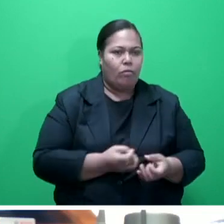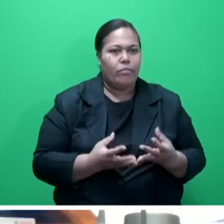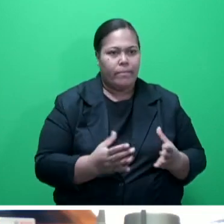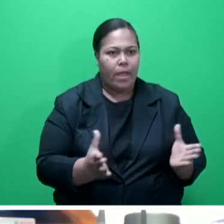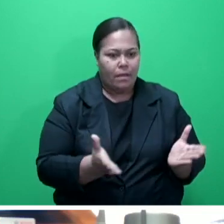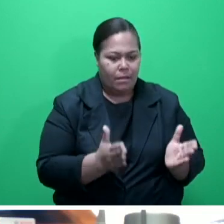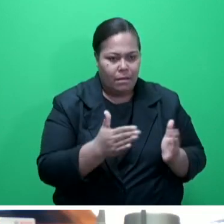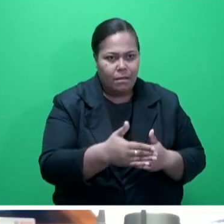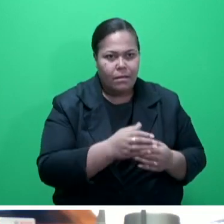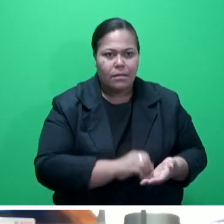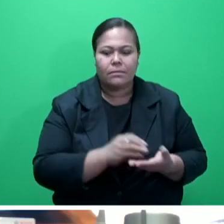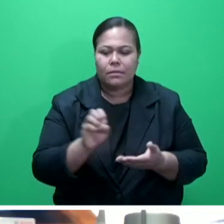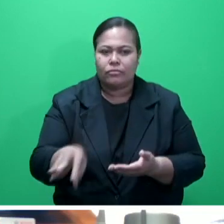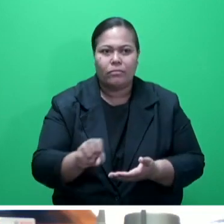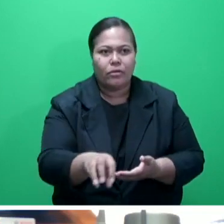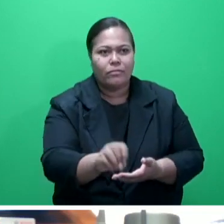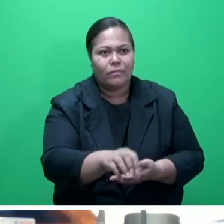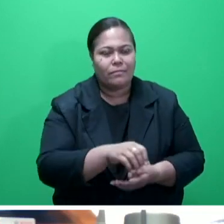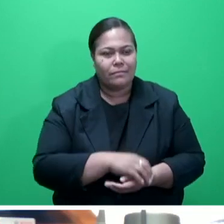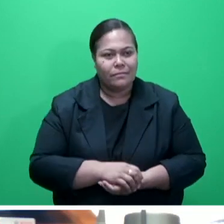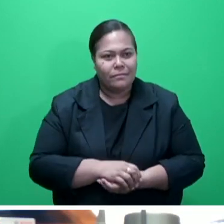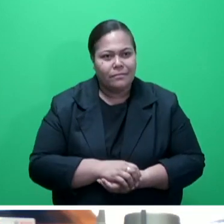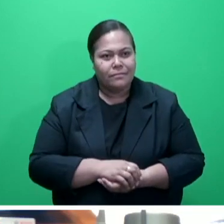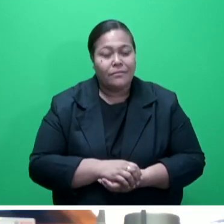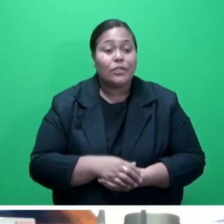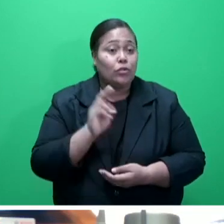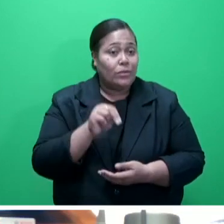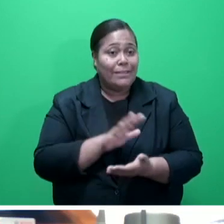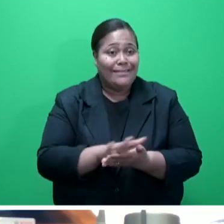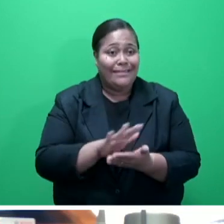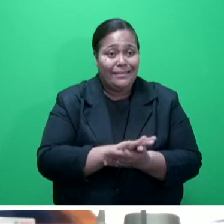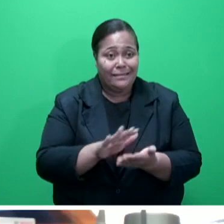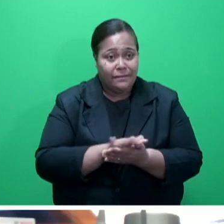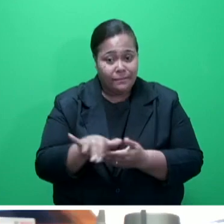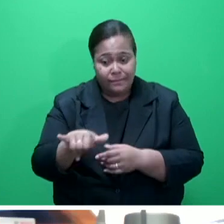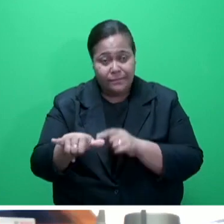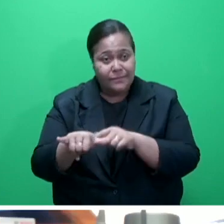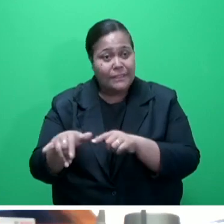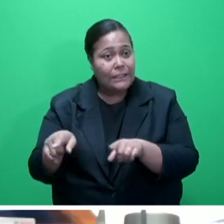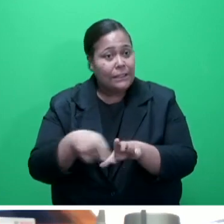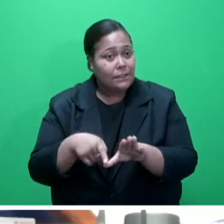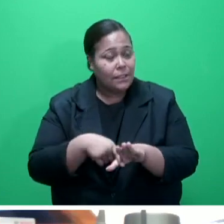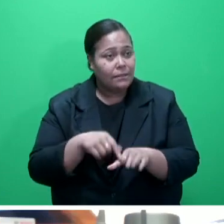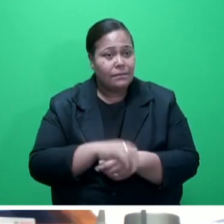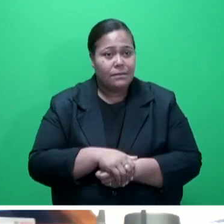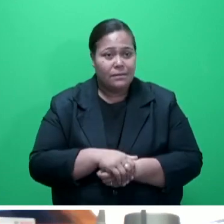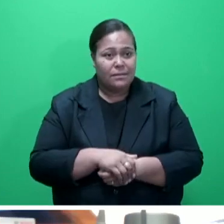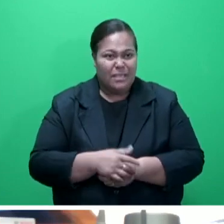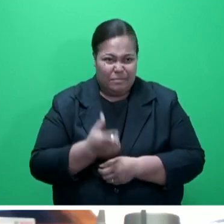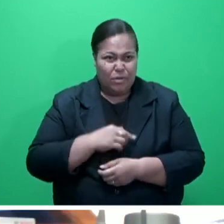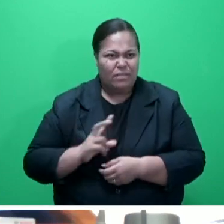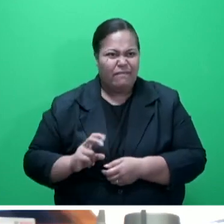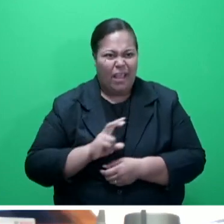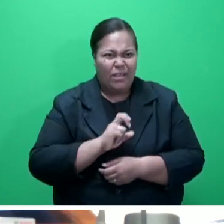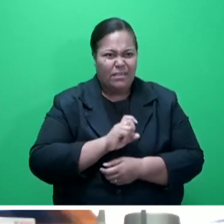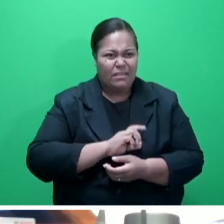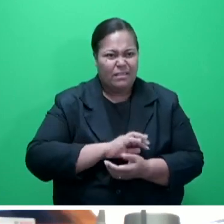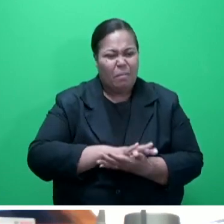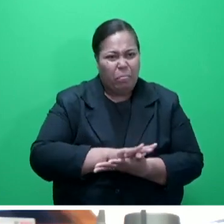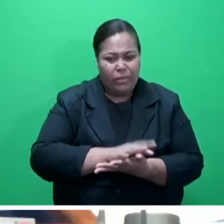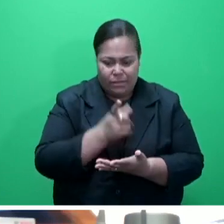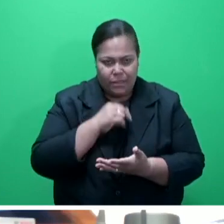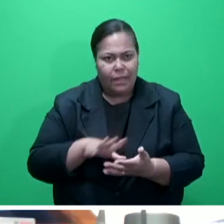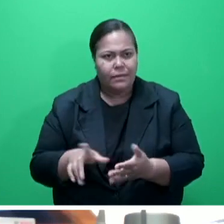the complete wipe down of the planes. And as you've seen that apparently the virus hides in all these different crevices in